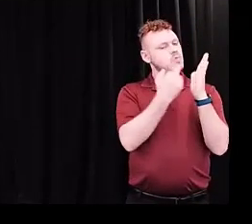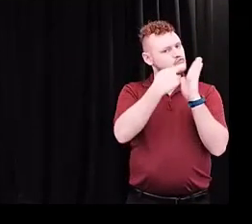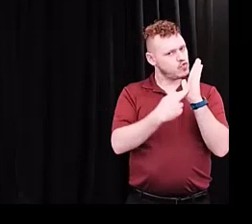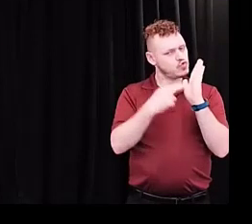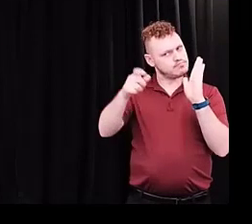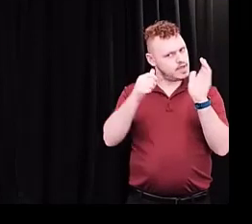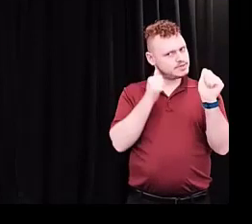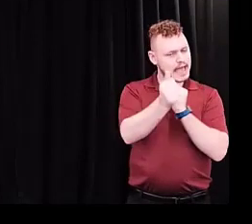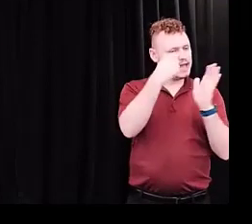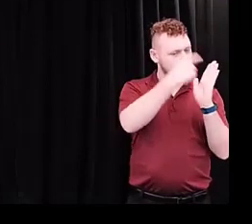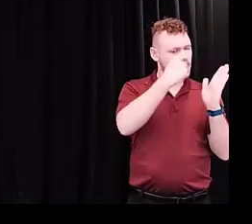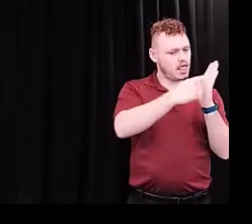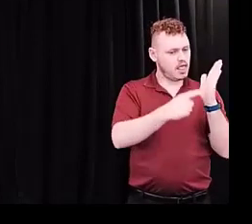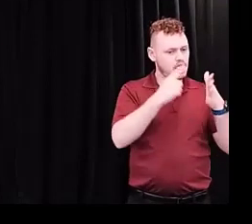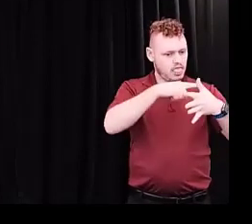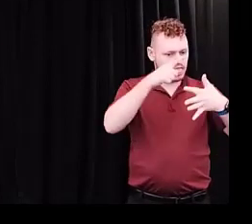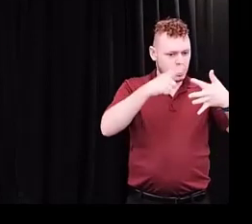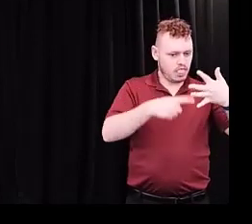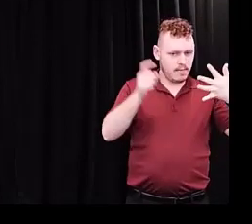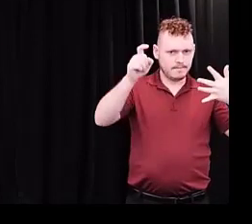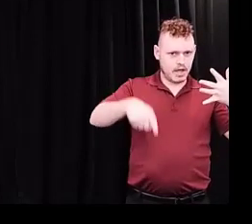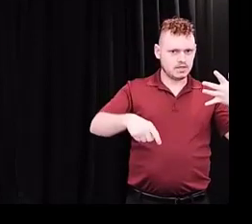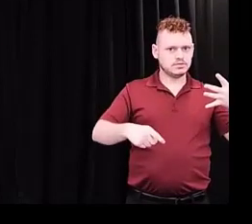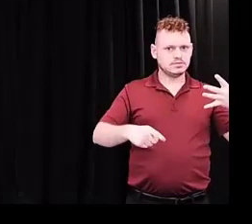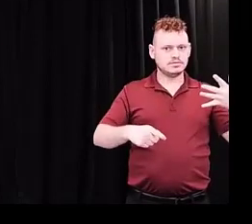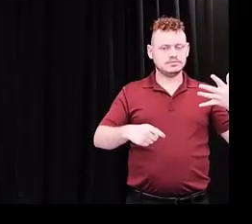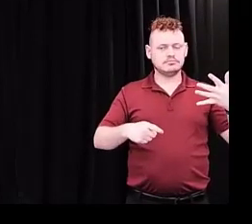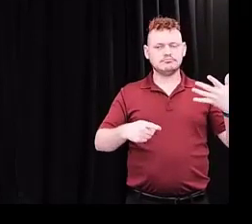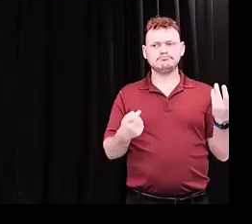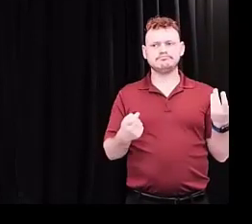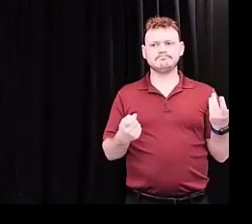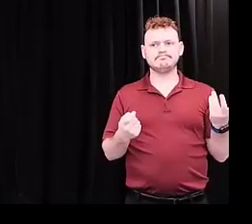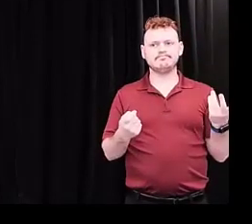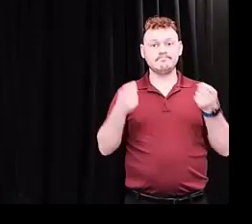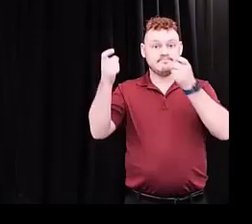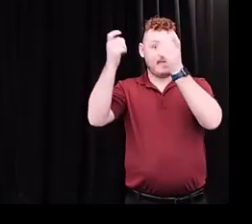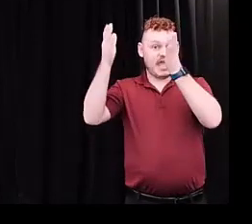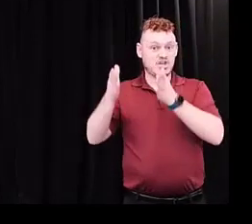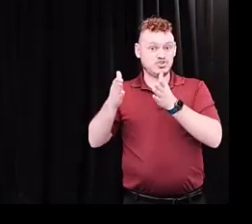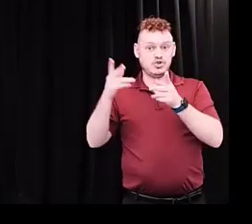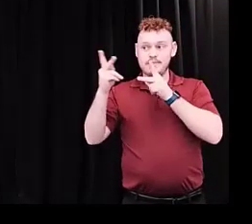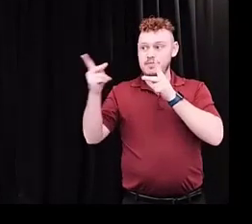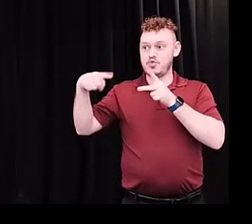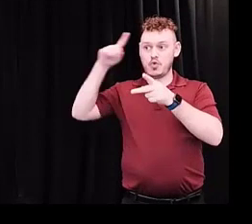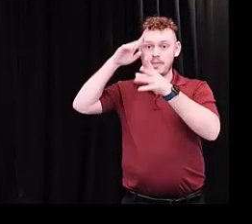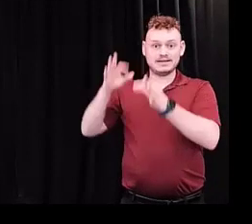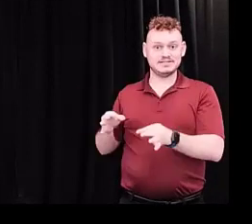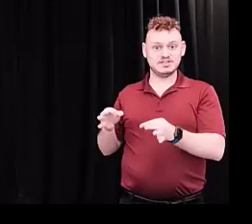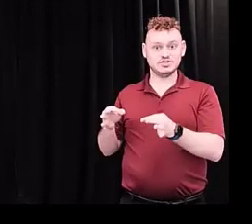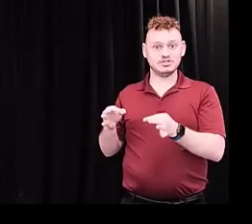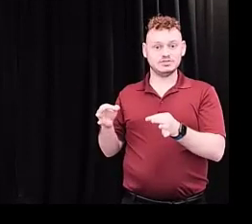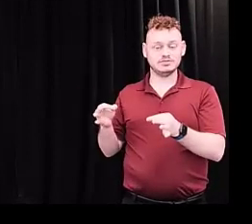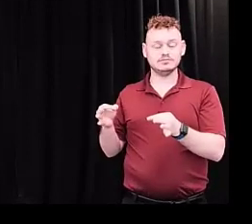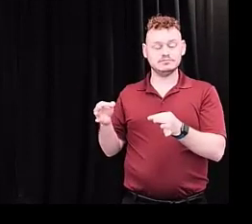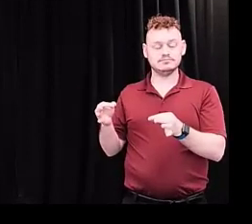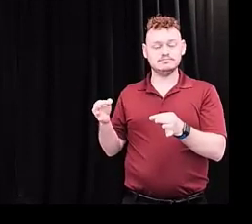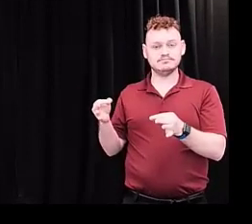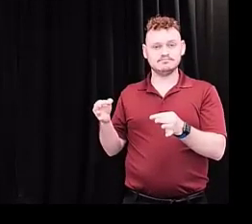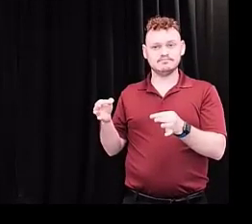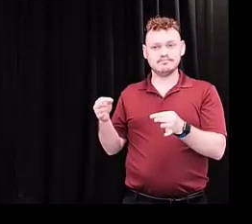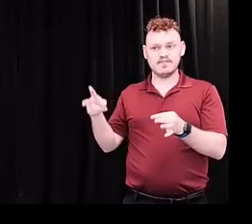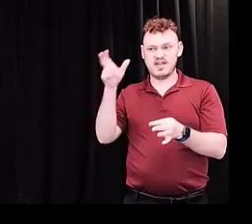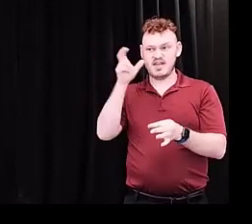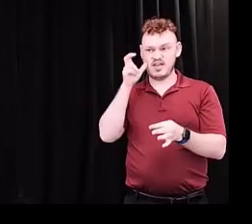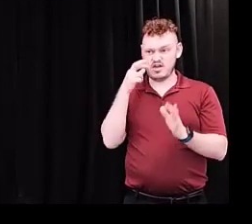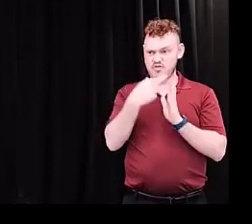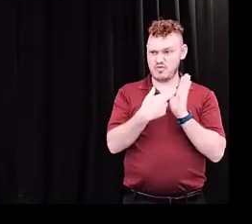to pass this and it's got to pass that. And managers, people in decision-making positions, they hear